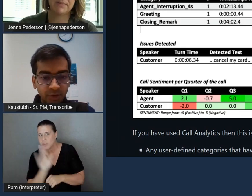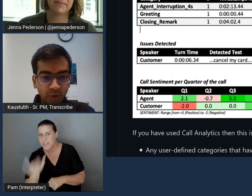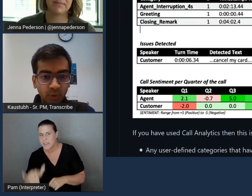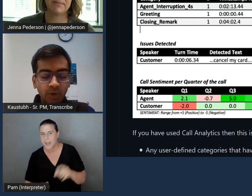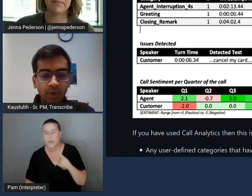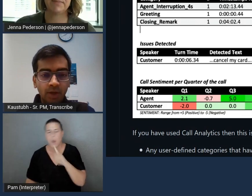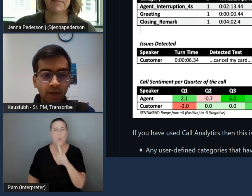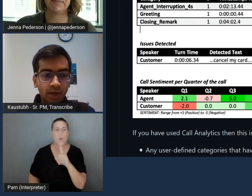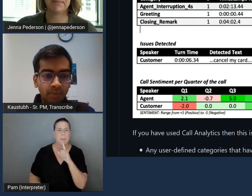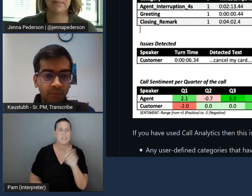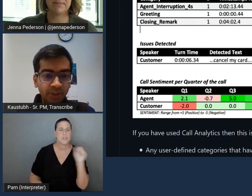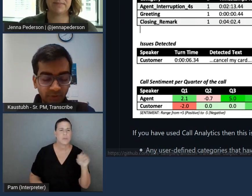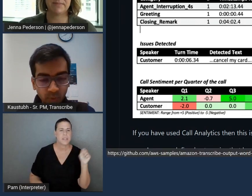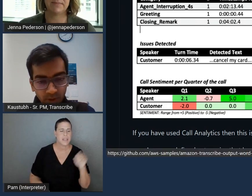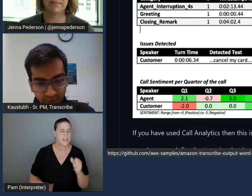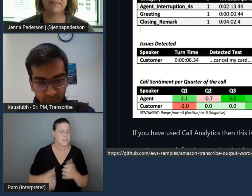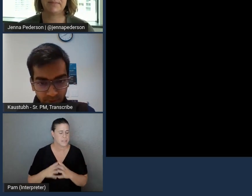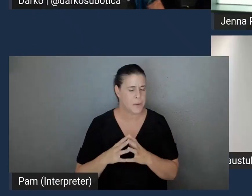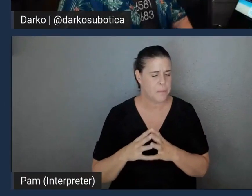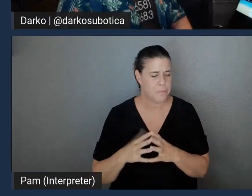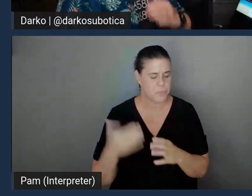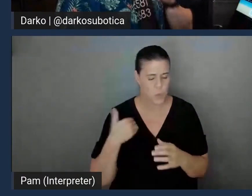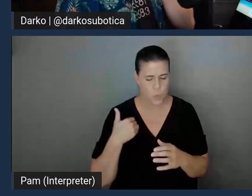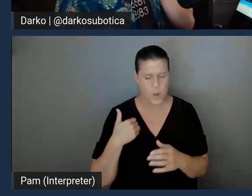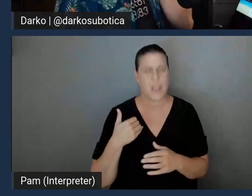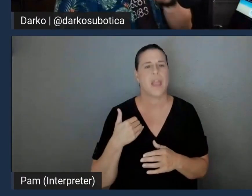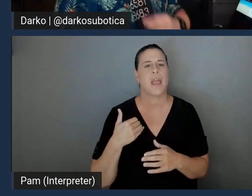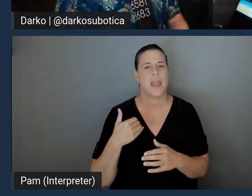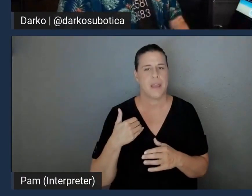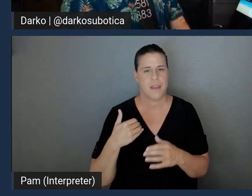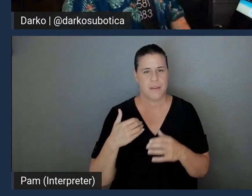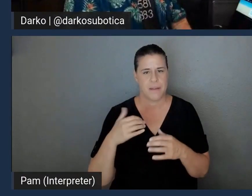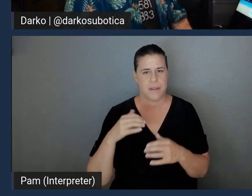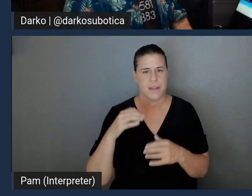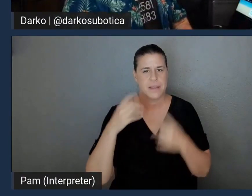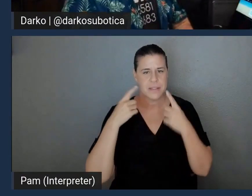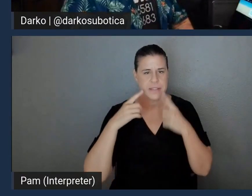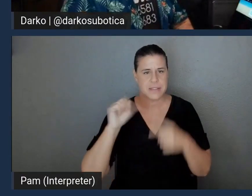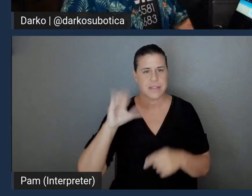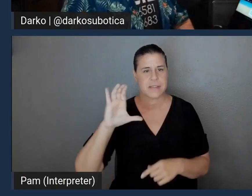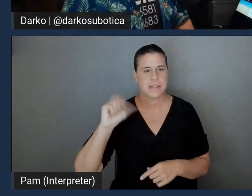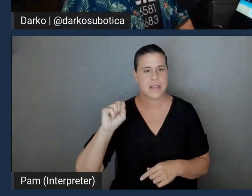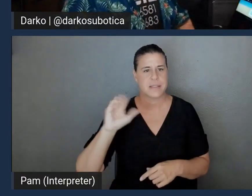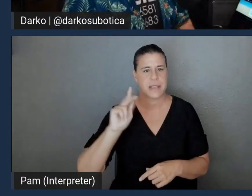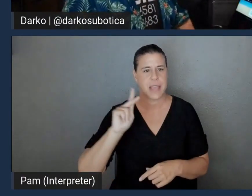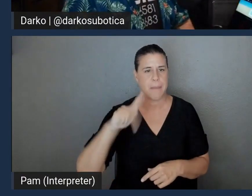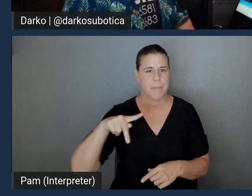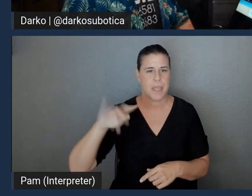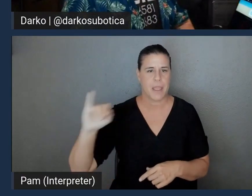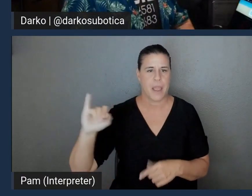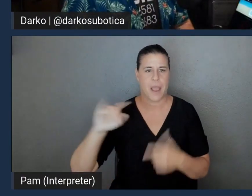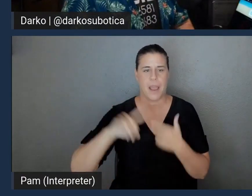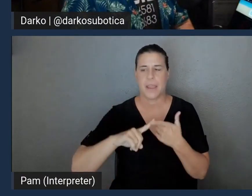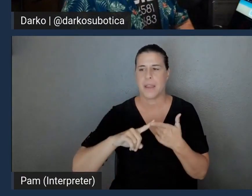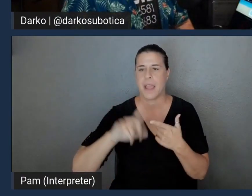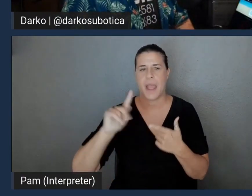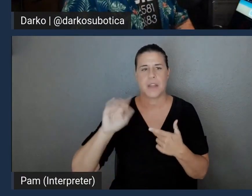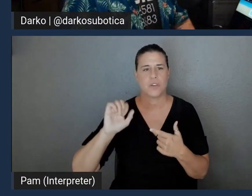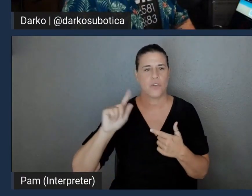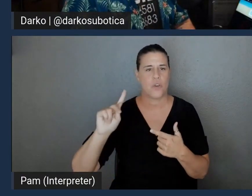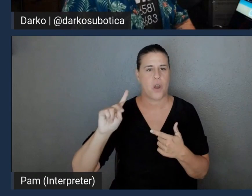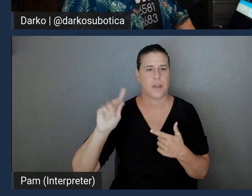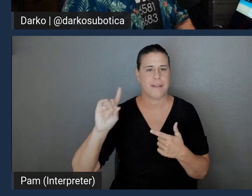yeah. So we have two customers, Success KPI and TalkDesk. Both of them are involved in this call center and